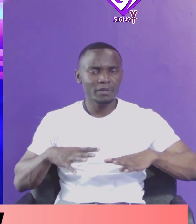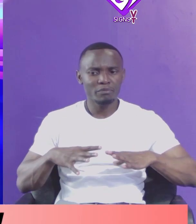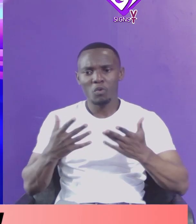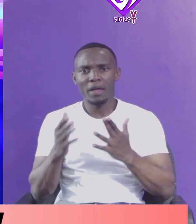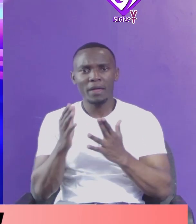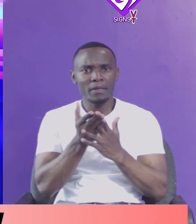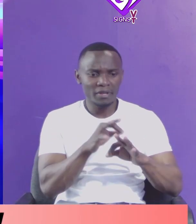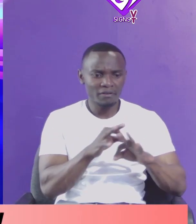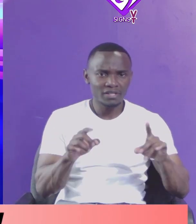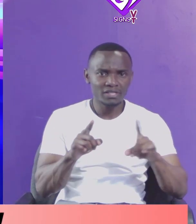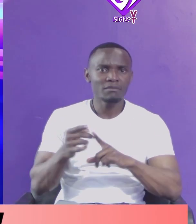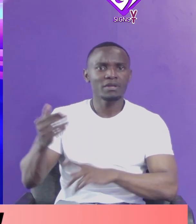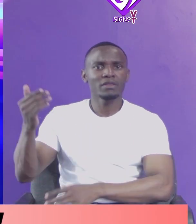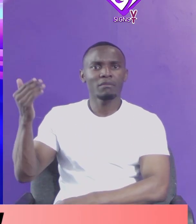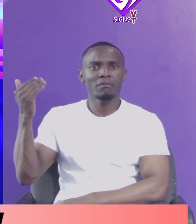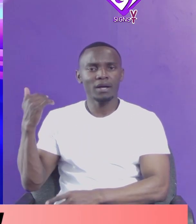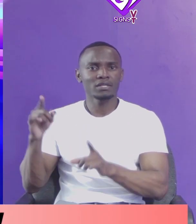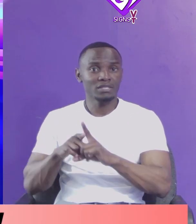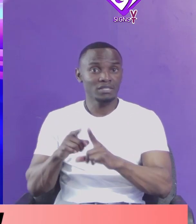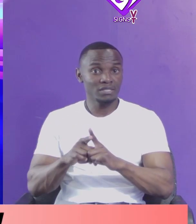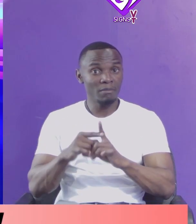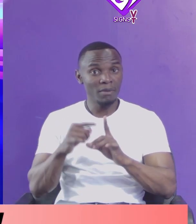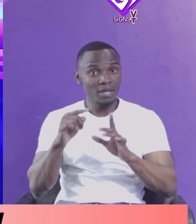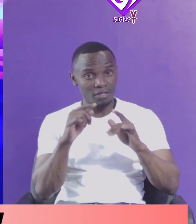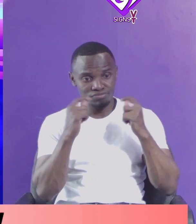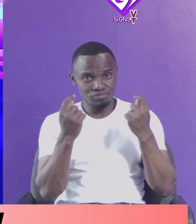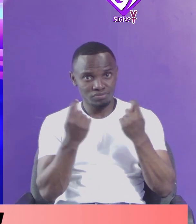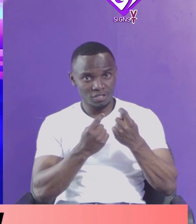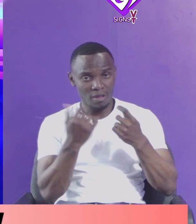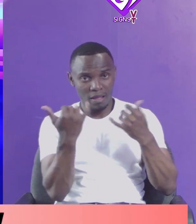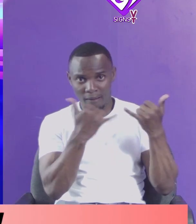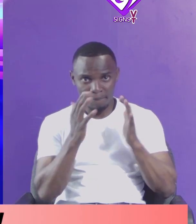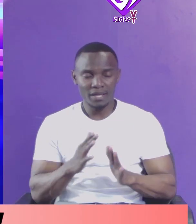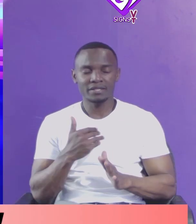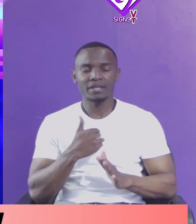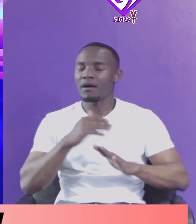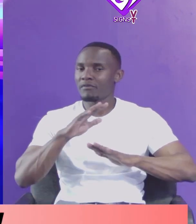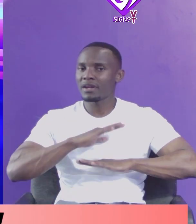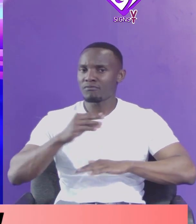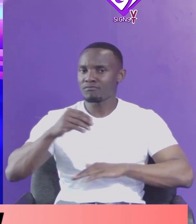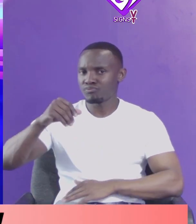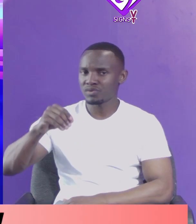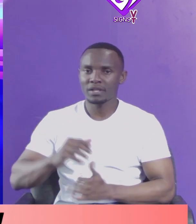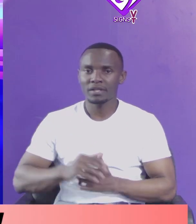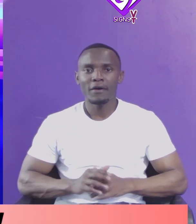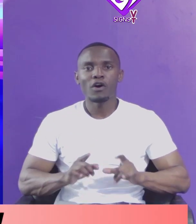on the back, and also squad depth. Yeah. I think they really have that going well right now. Yeah. And also if you look in terms of